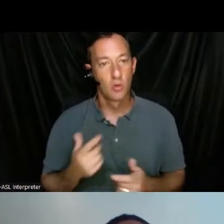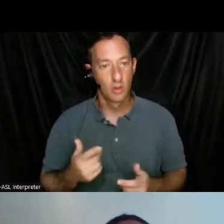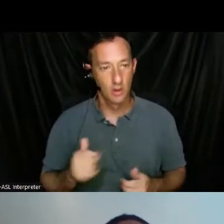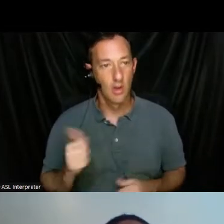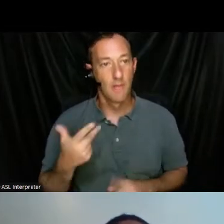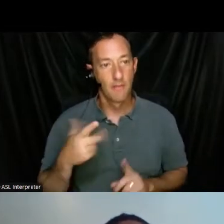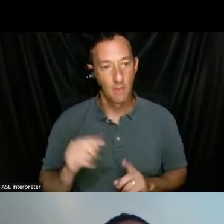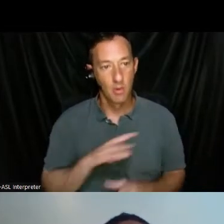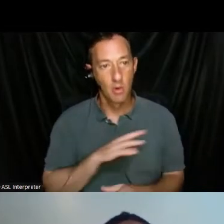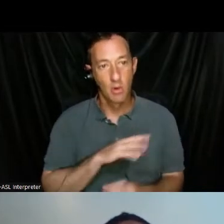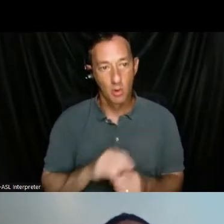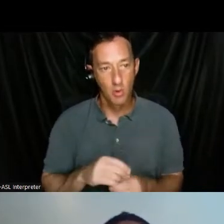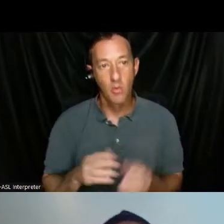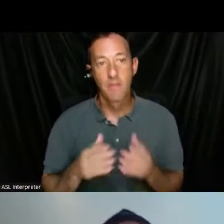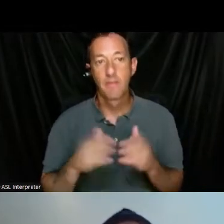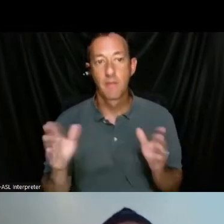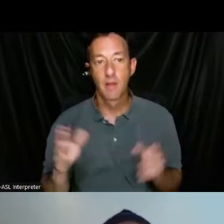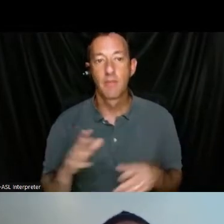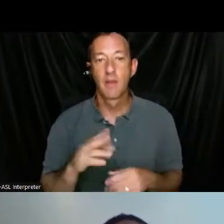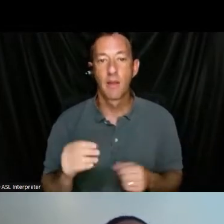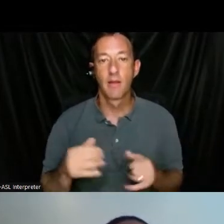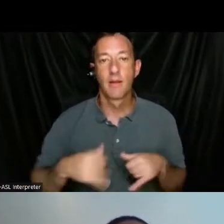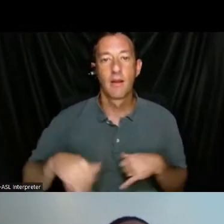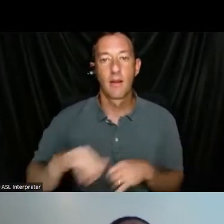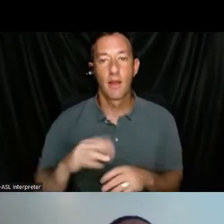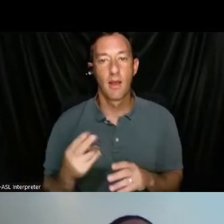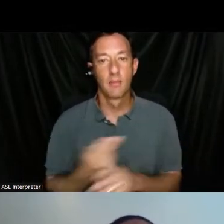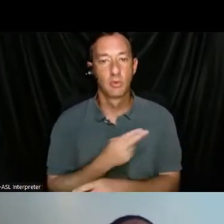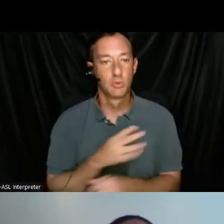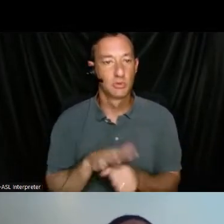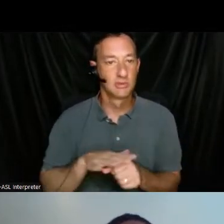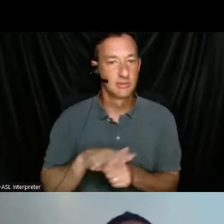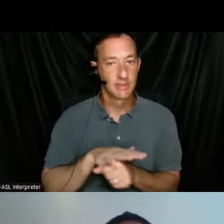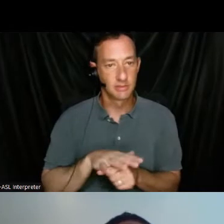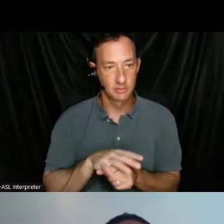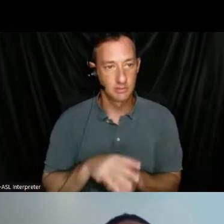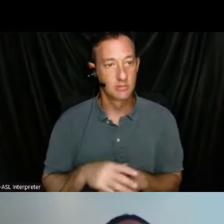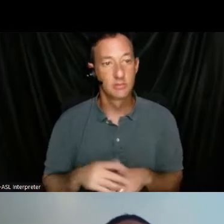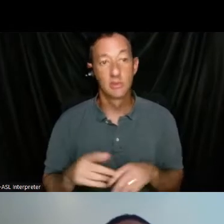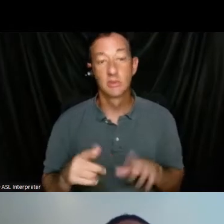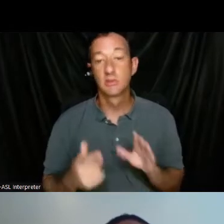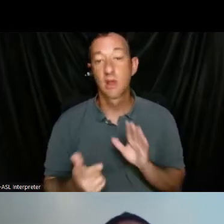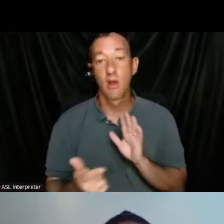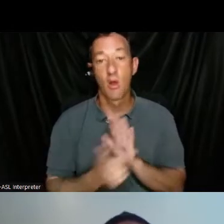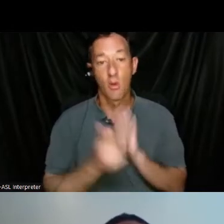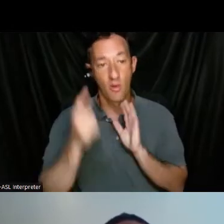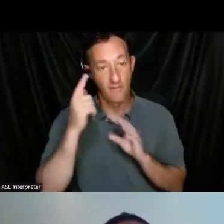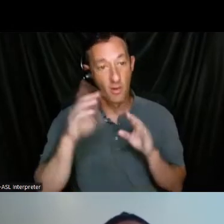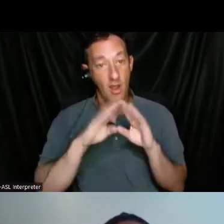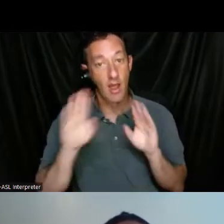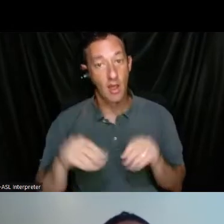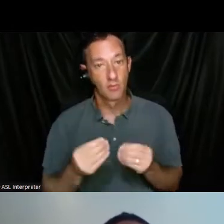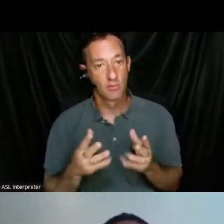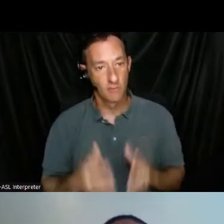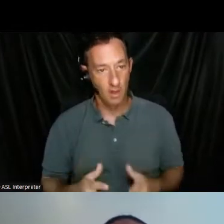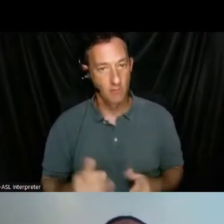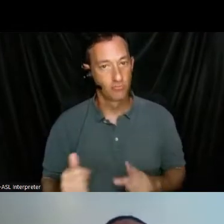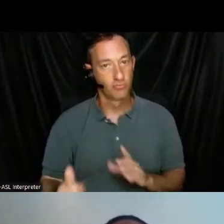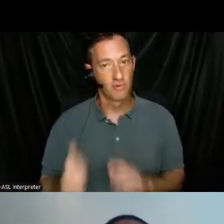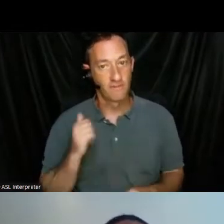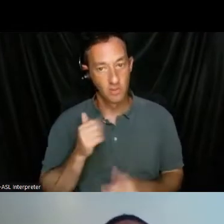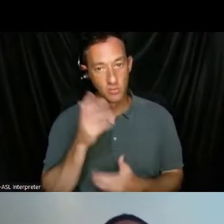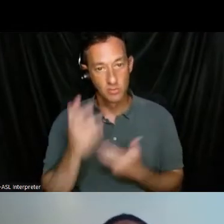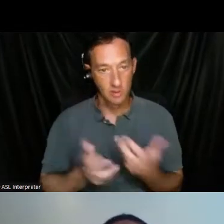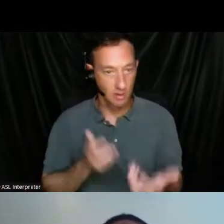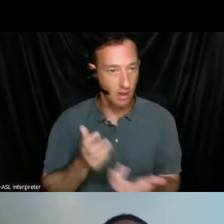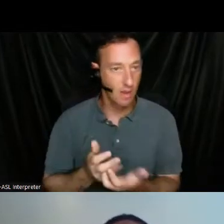public and common use spaces within the housing. And it's unlawful for a housing provider to refuse to make reasonable accommodations when they